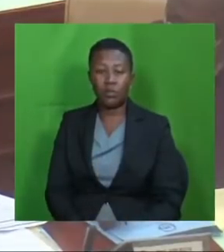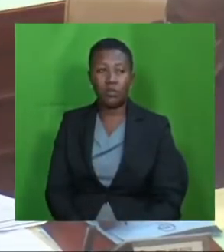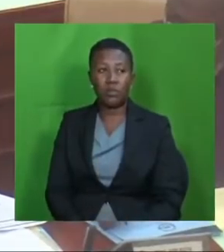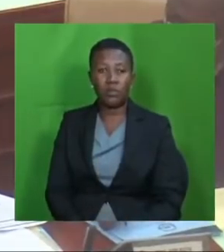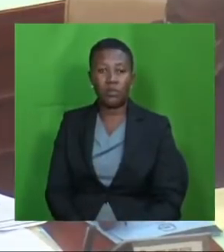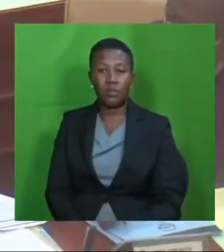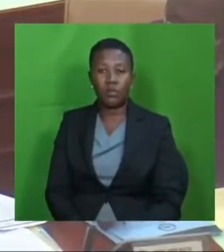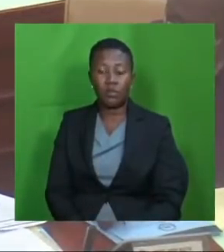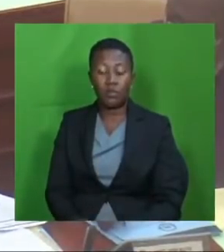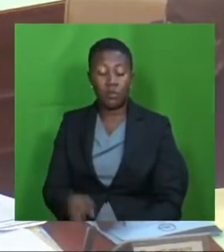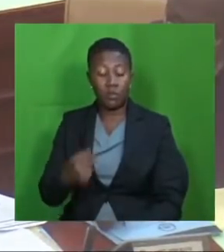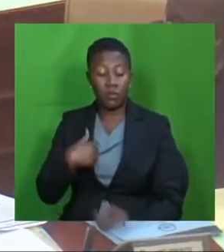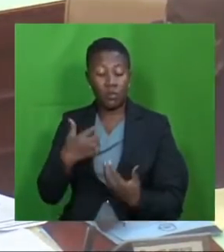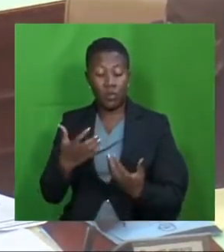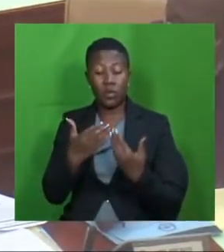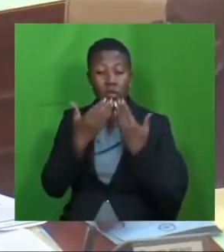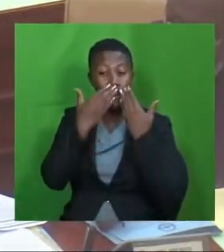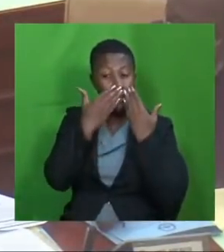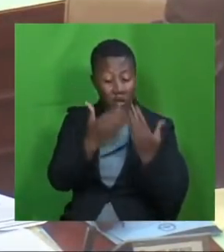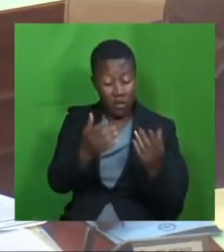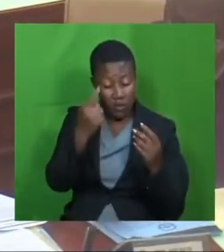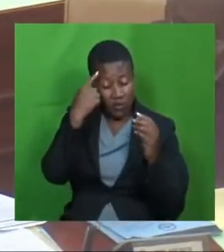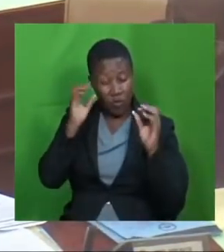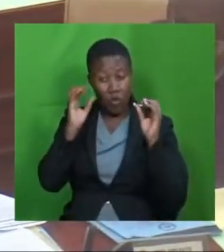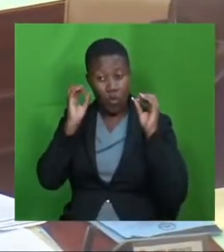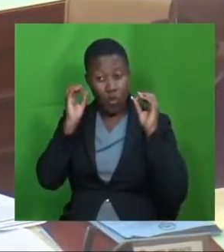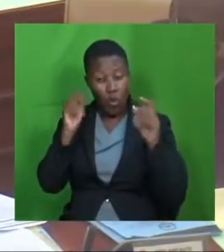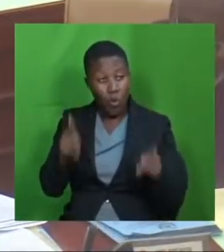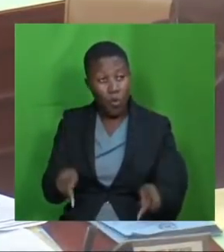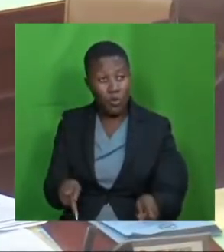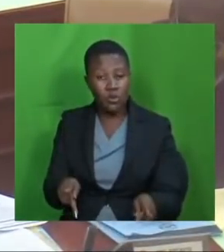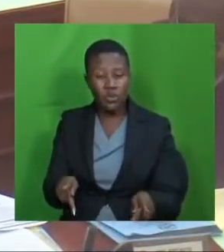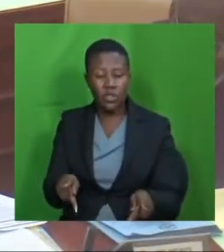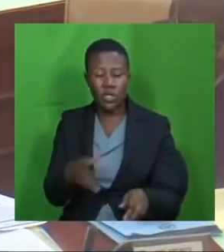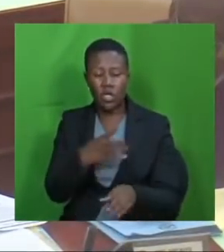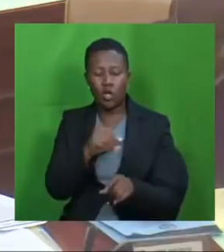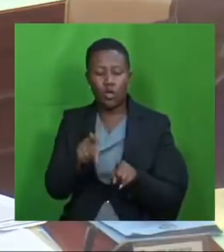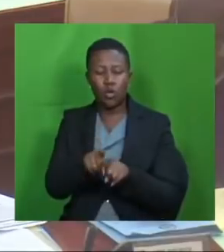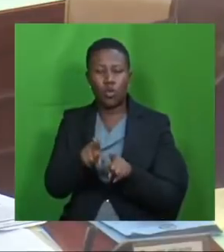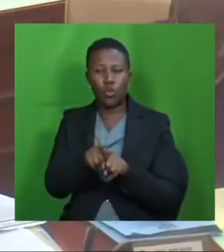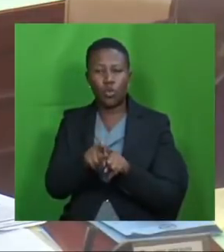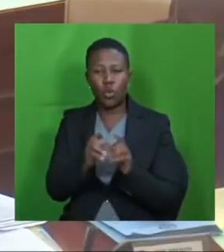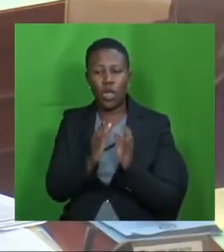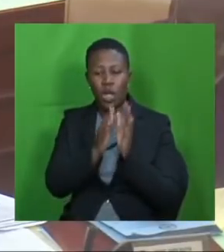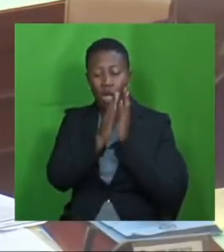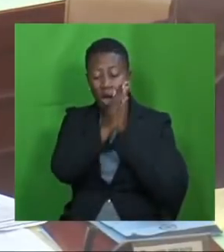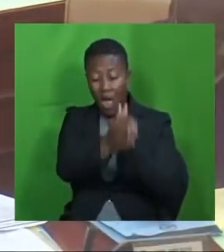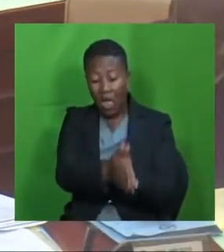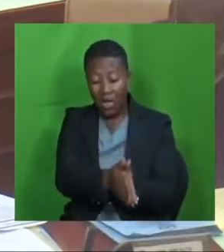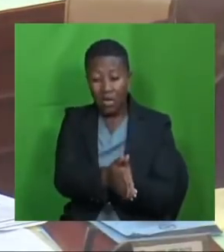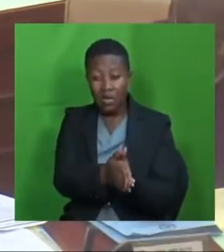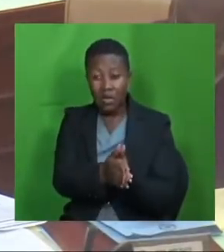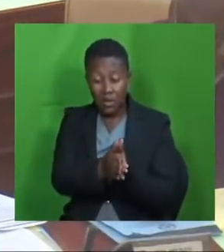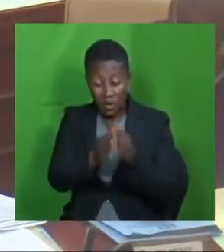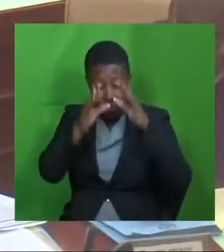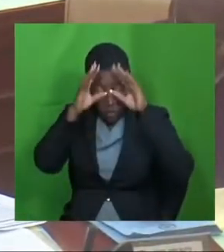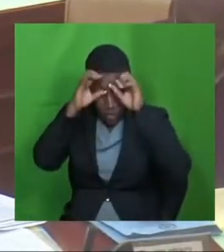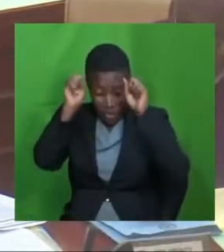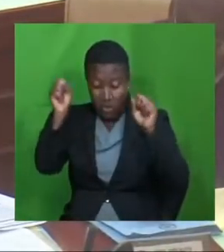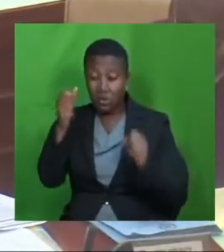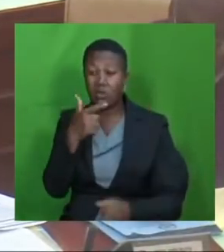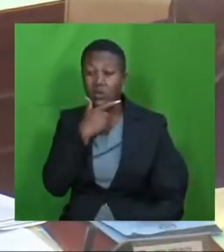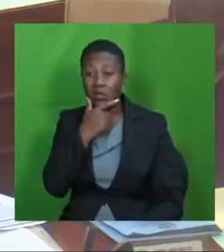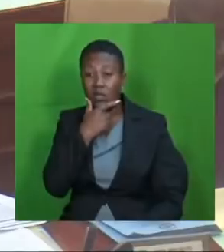I want to thank you for the opportunity and to ask President Nana Addo Dankwa Akufo-Addo